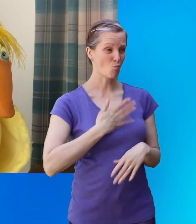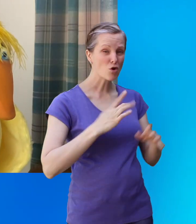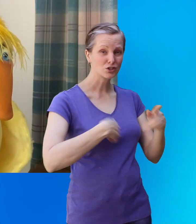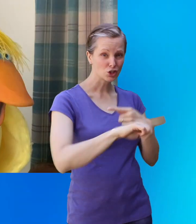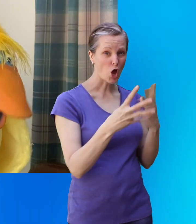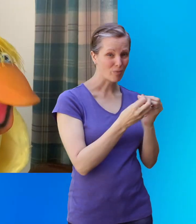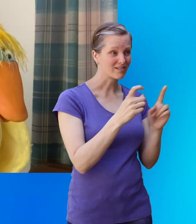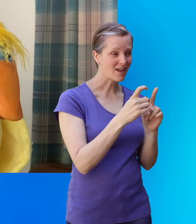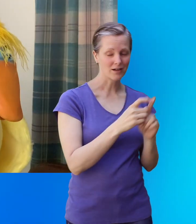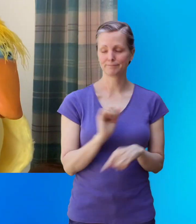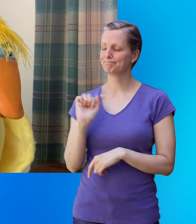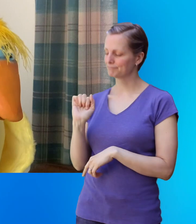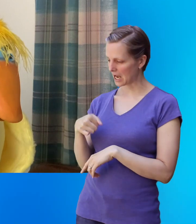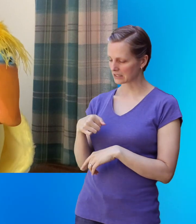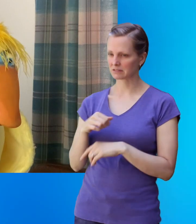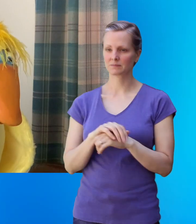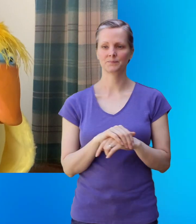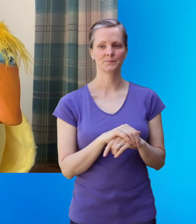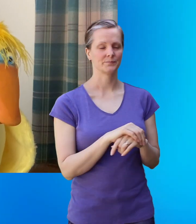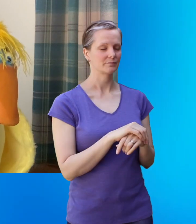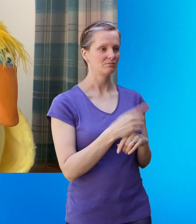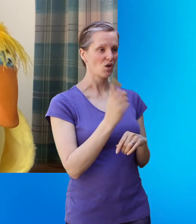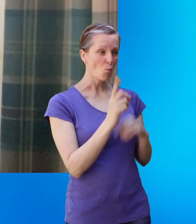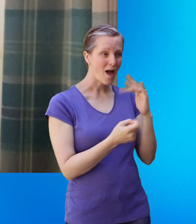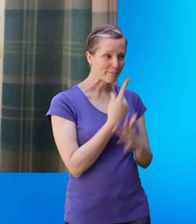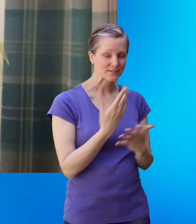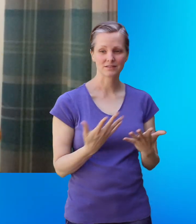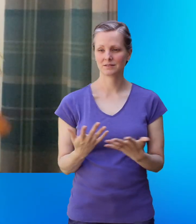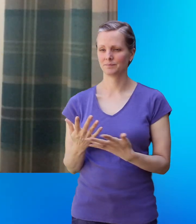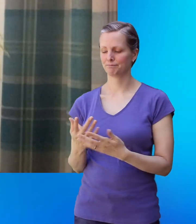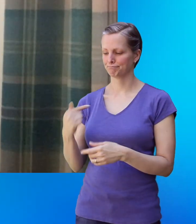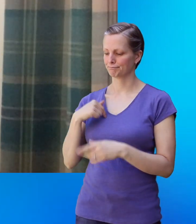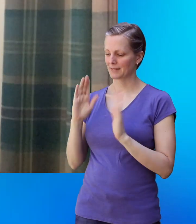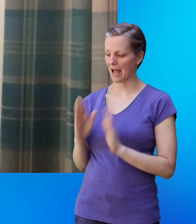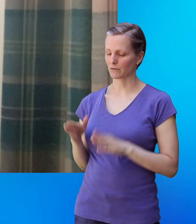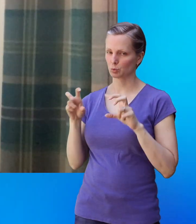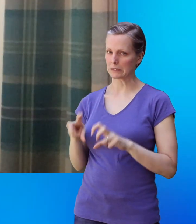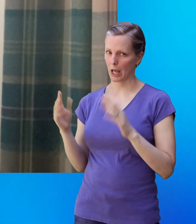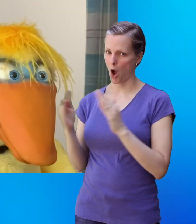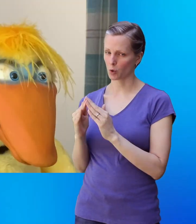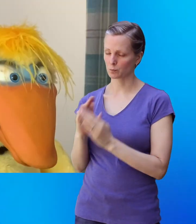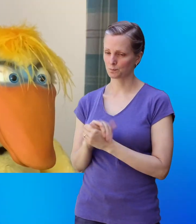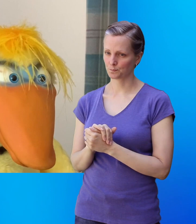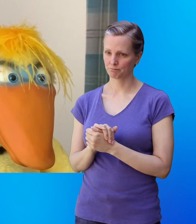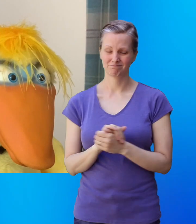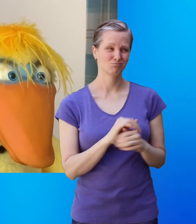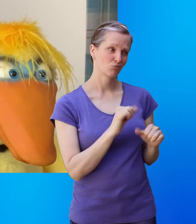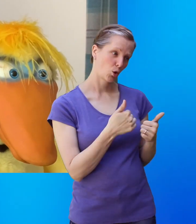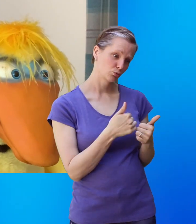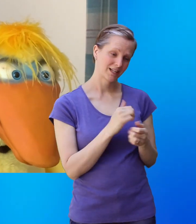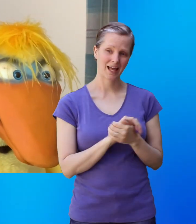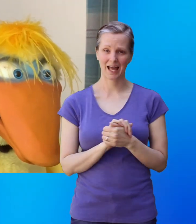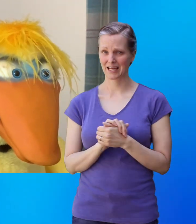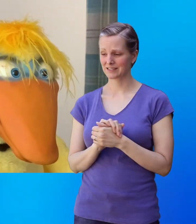there with your dad? I did. So, well, what happened? I had to stay home. Okay.